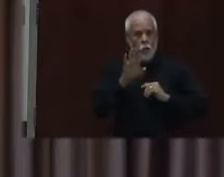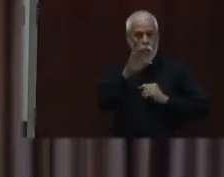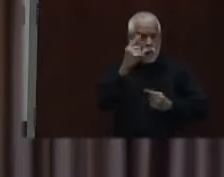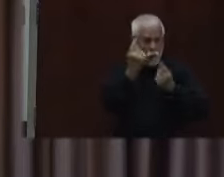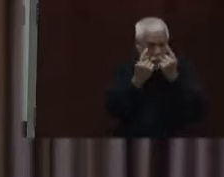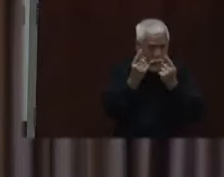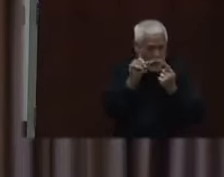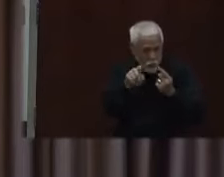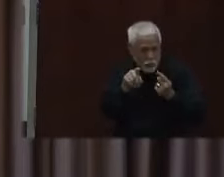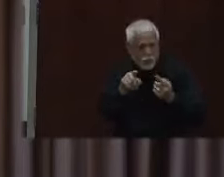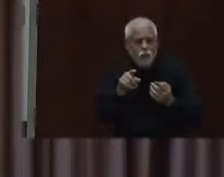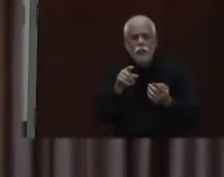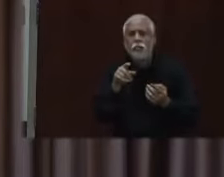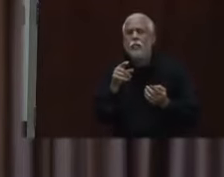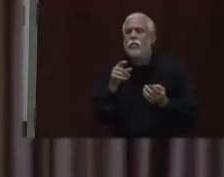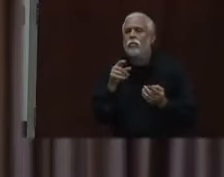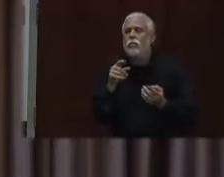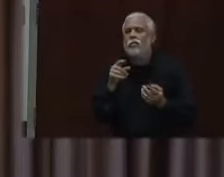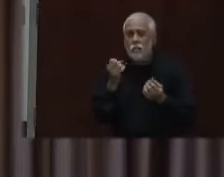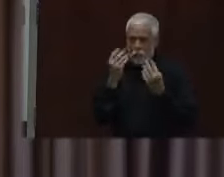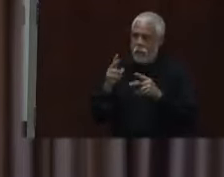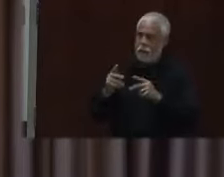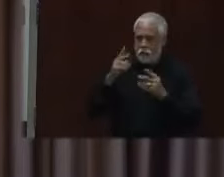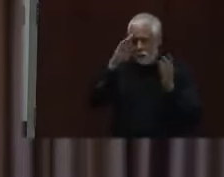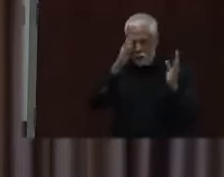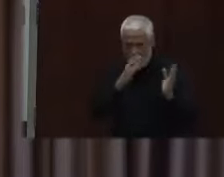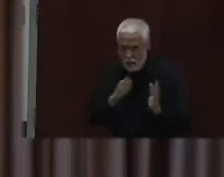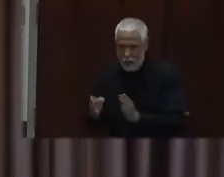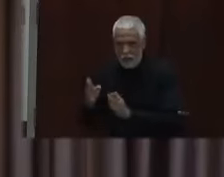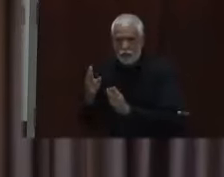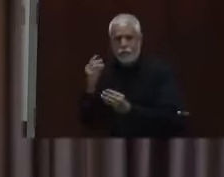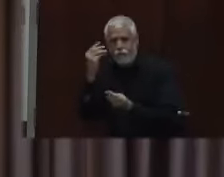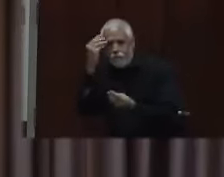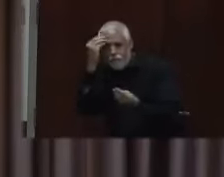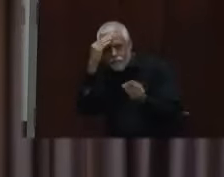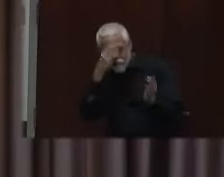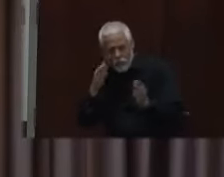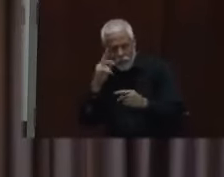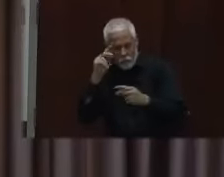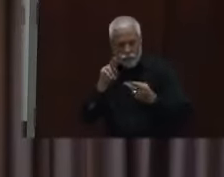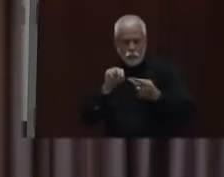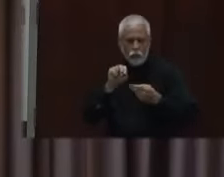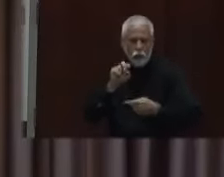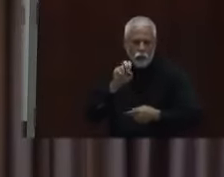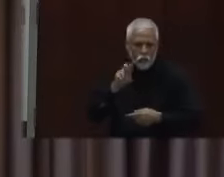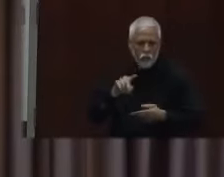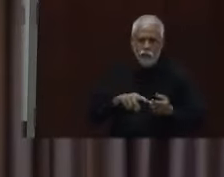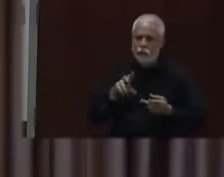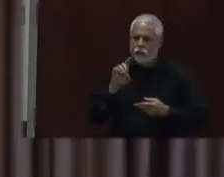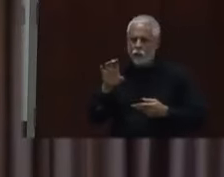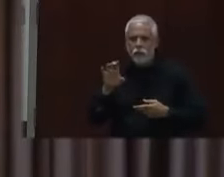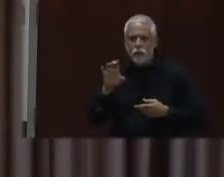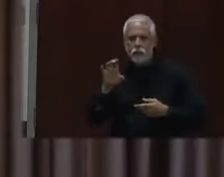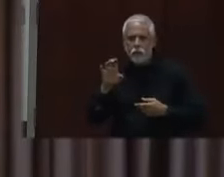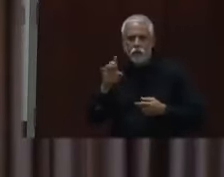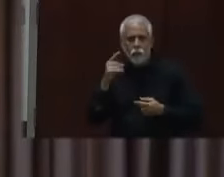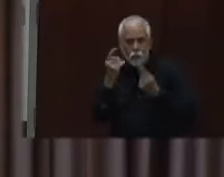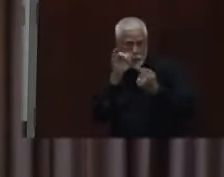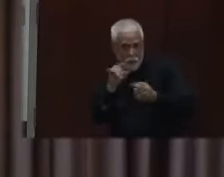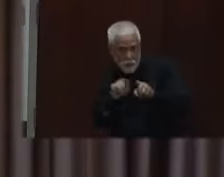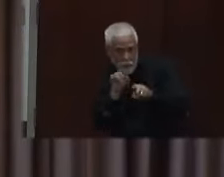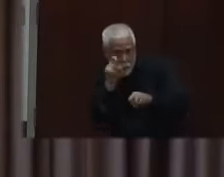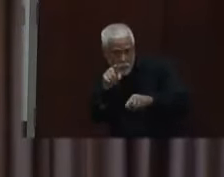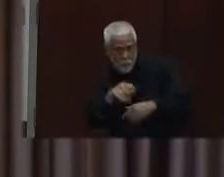share about folks, because a lot of people are planning now for what they're going to do in November and December. So I'd welcome any thoughts around that as